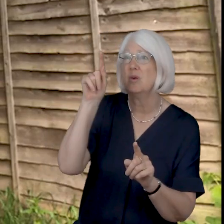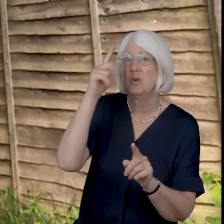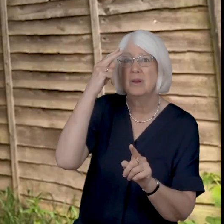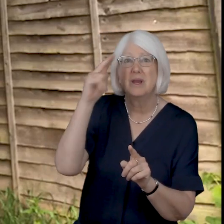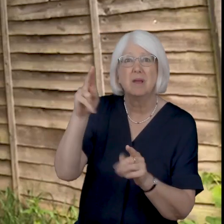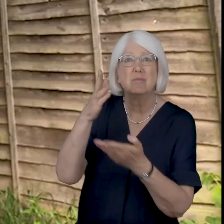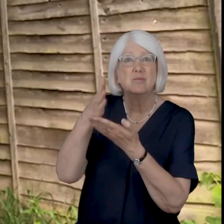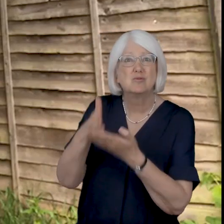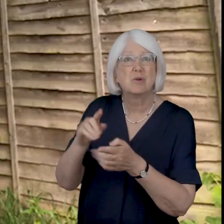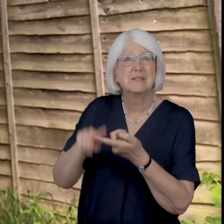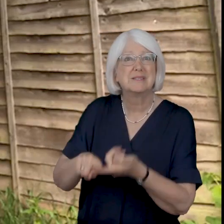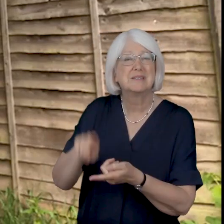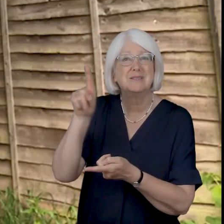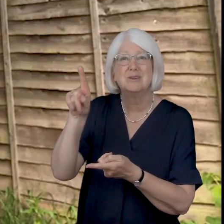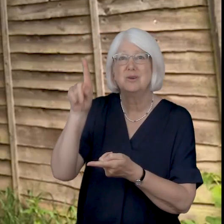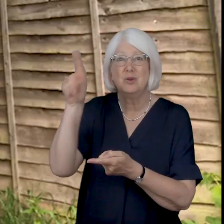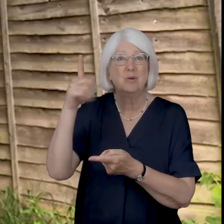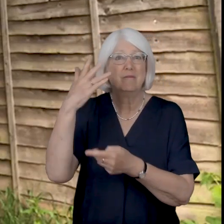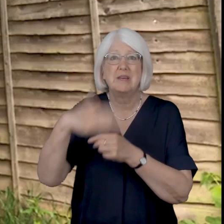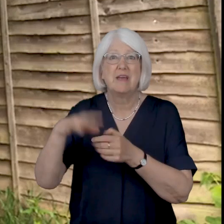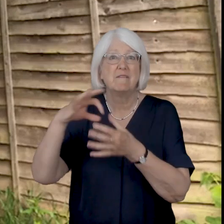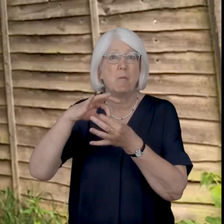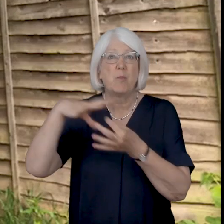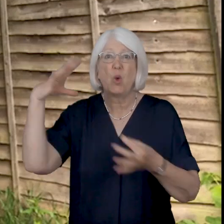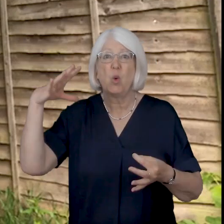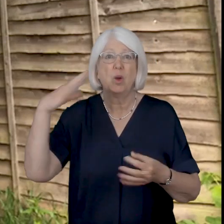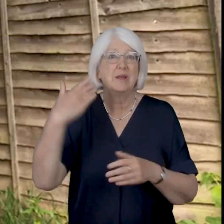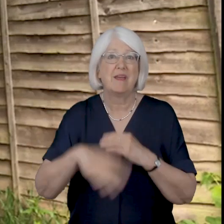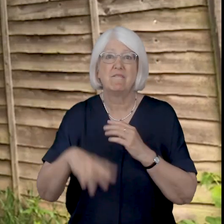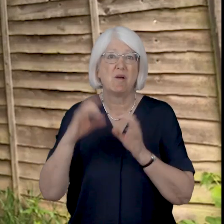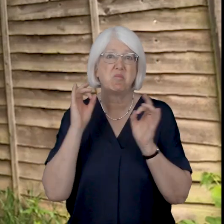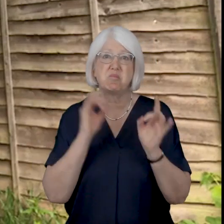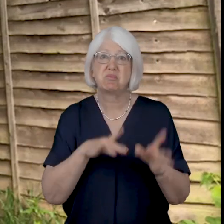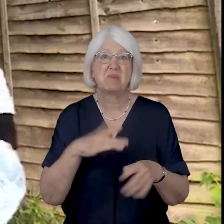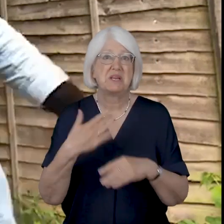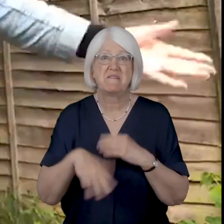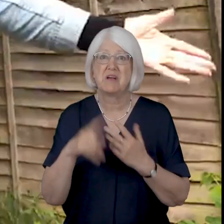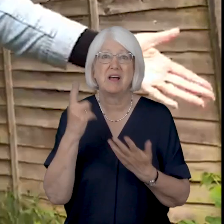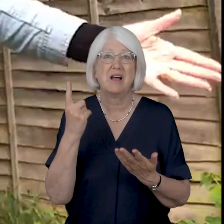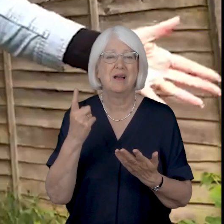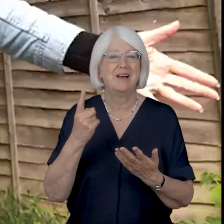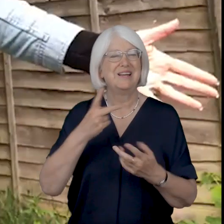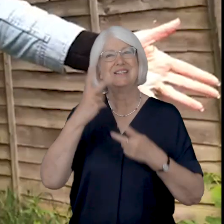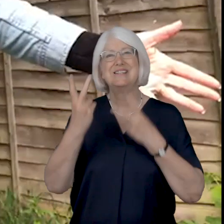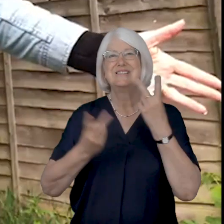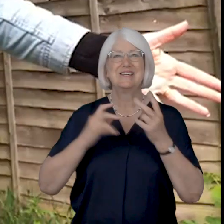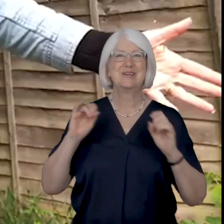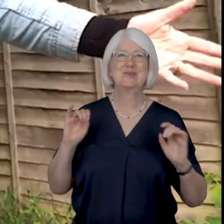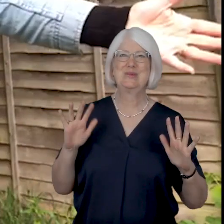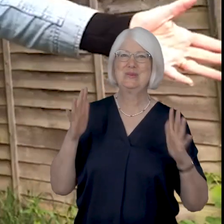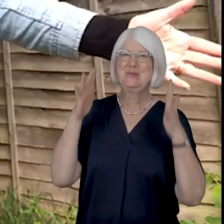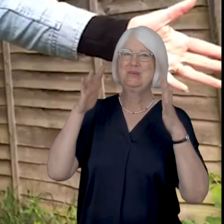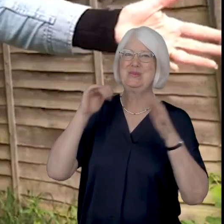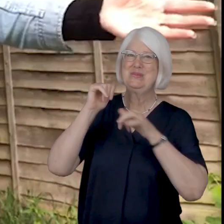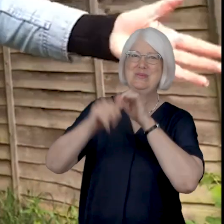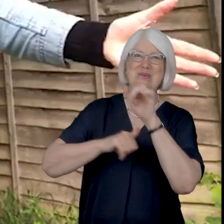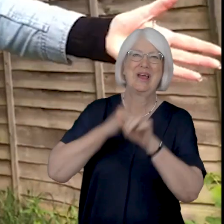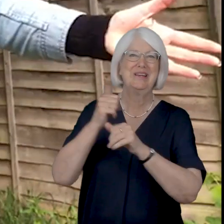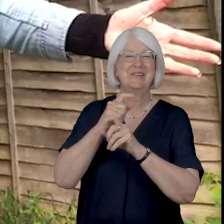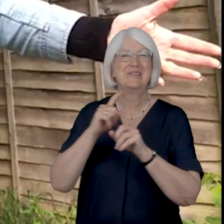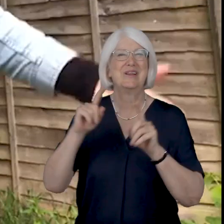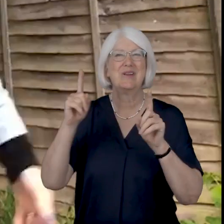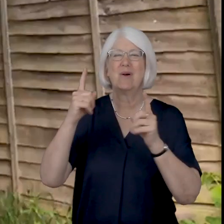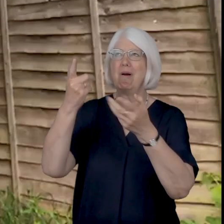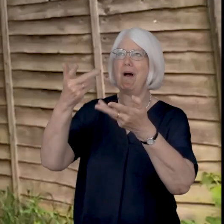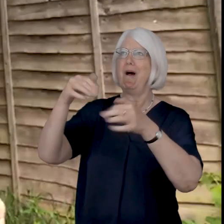in you, for you, Lord, have never forsaken those who seek you. Sing the praises of the Lord